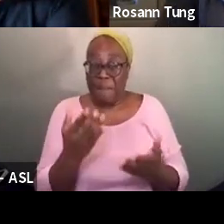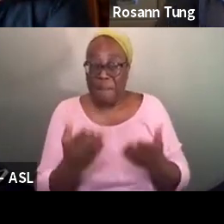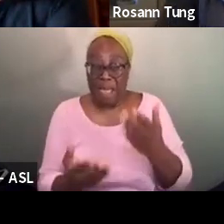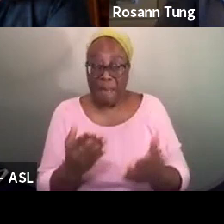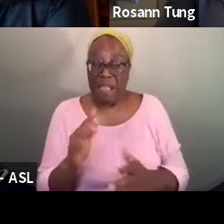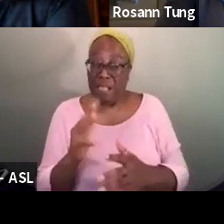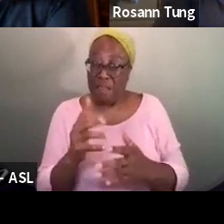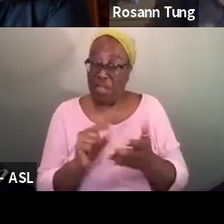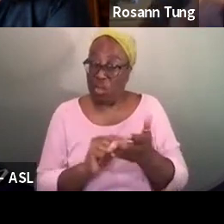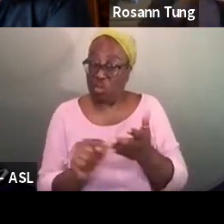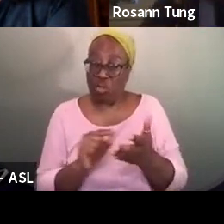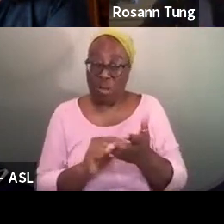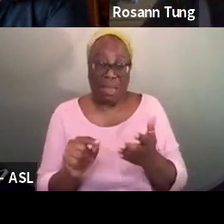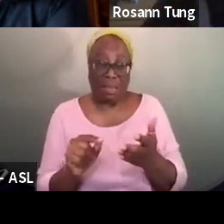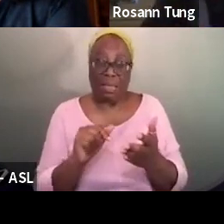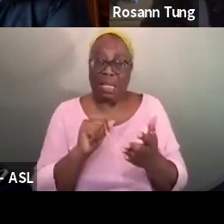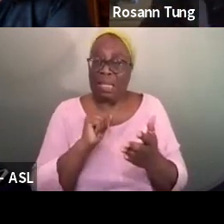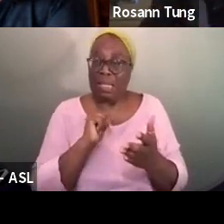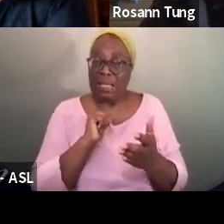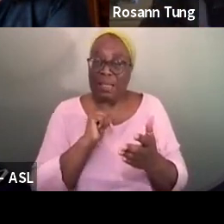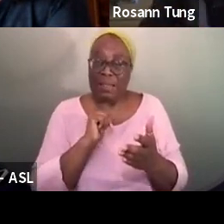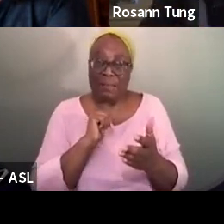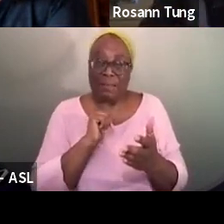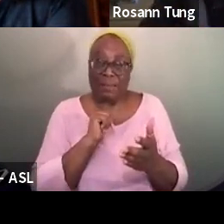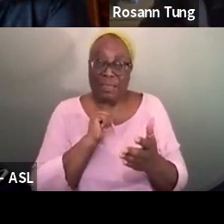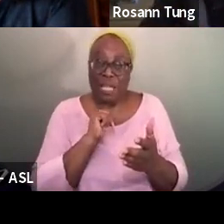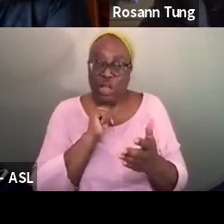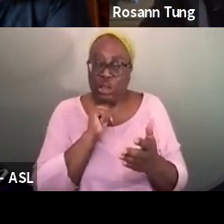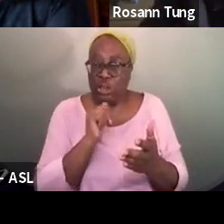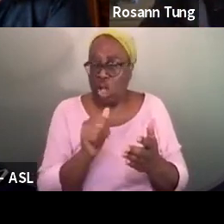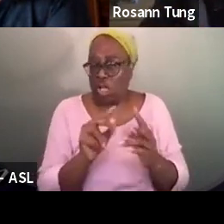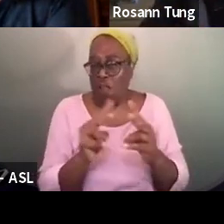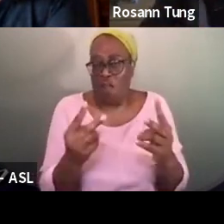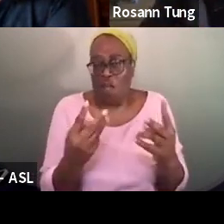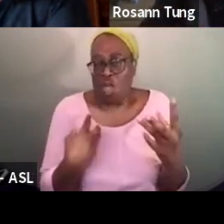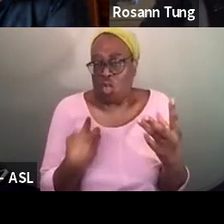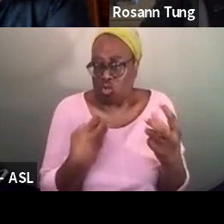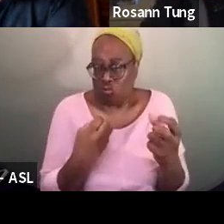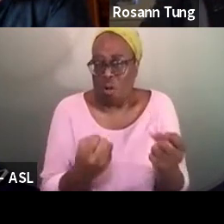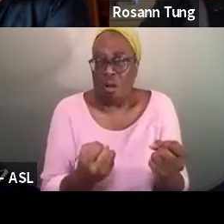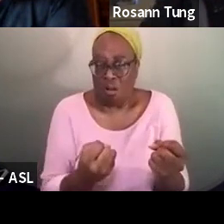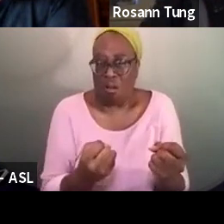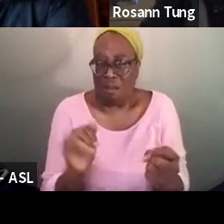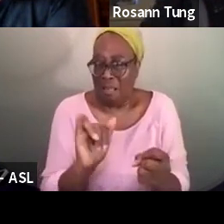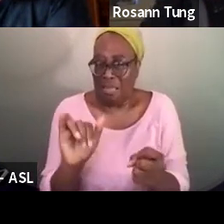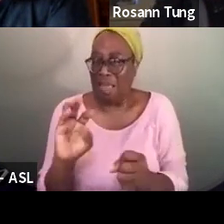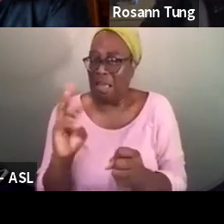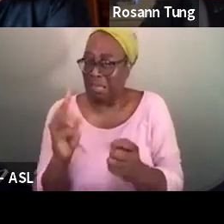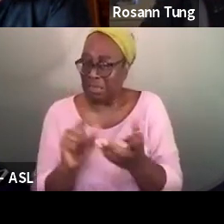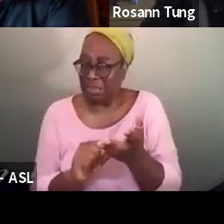will, throughout the district in those other 2 areas as perhaps the 6th grade is.